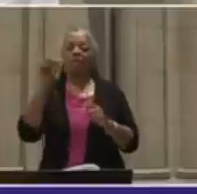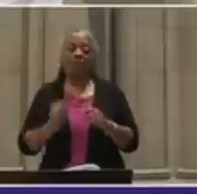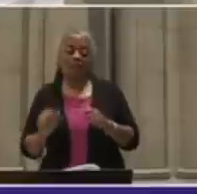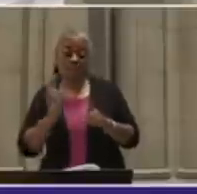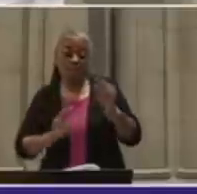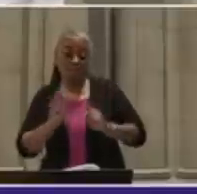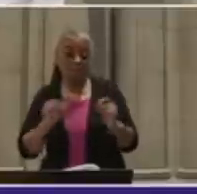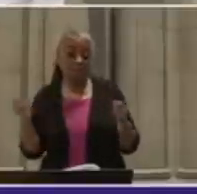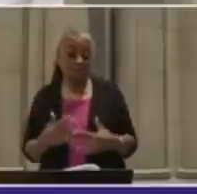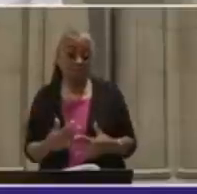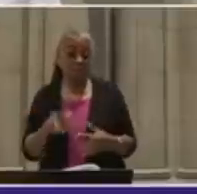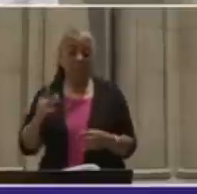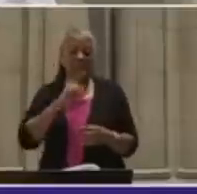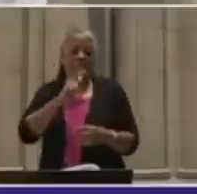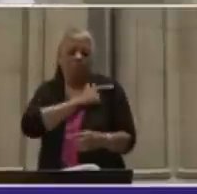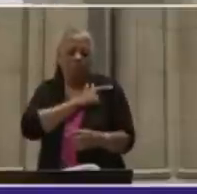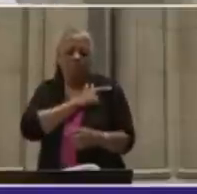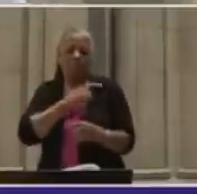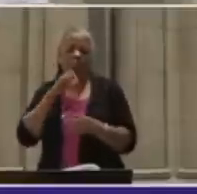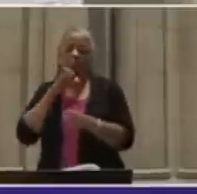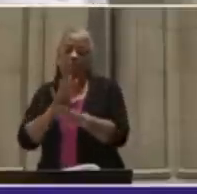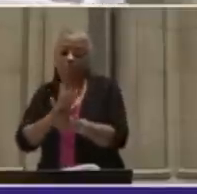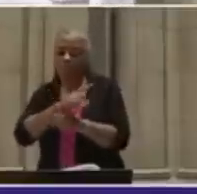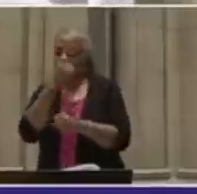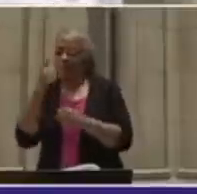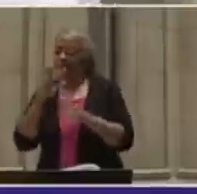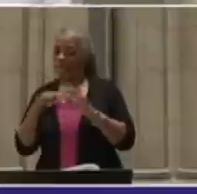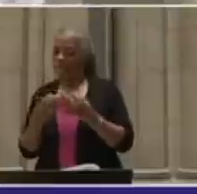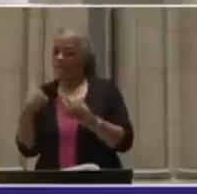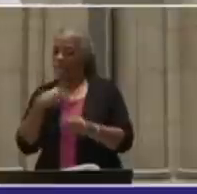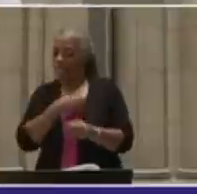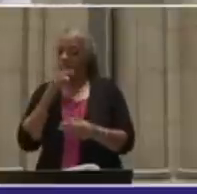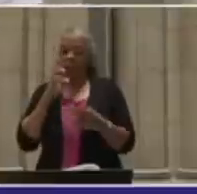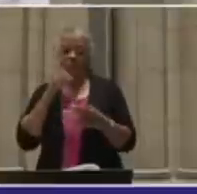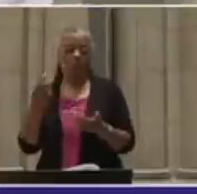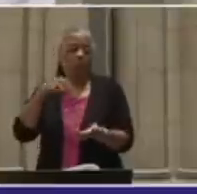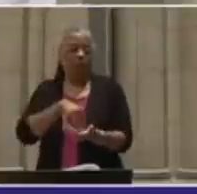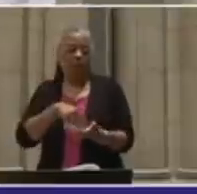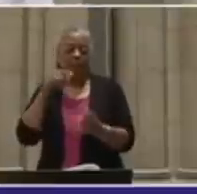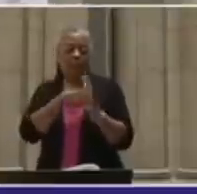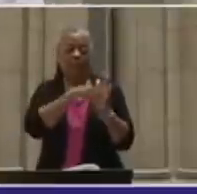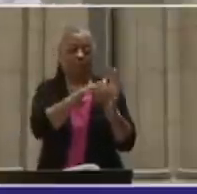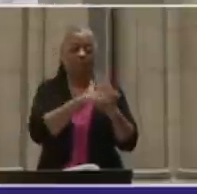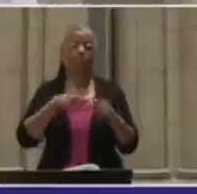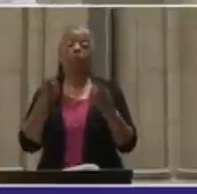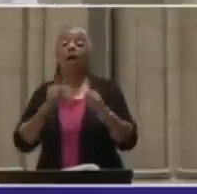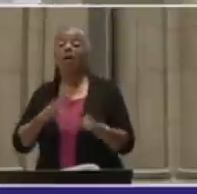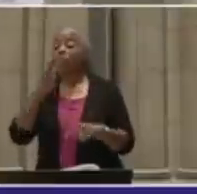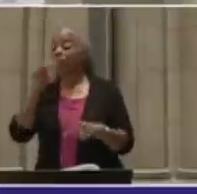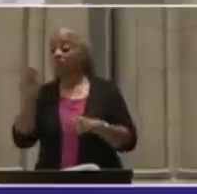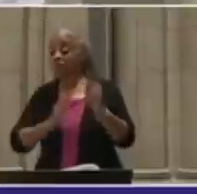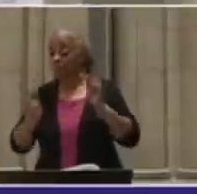loyal and devoted black family members might rise up and murder them in their beds. So the Virginians